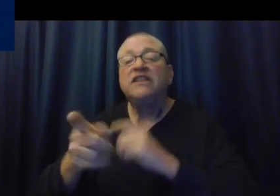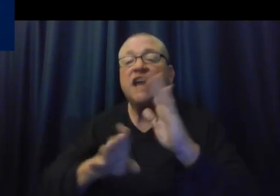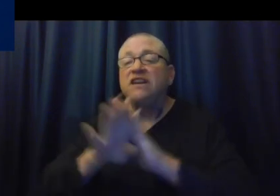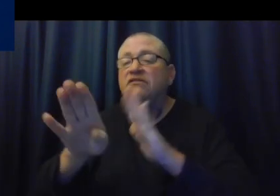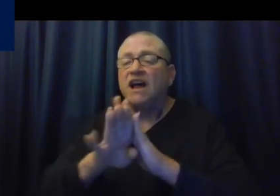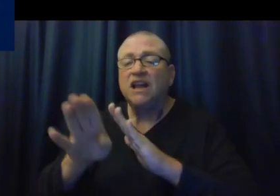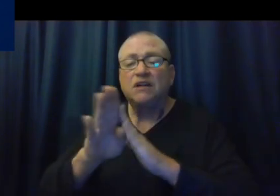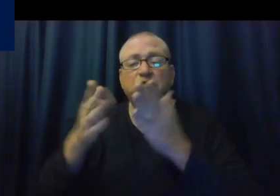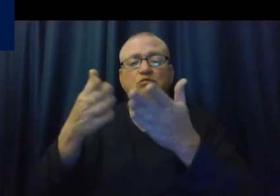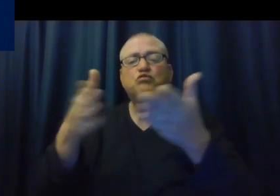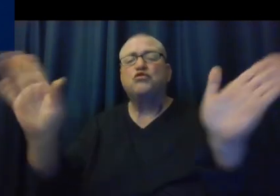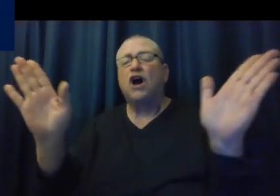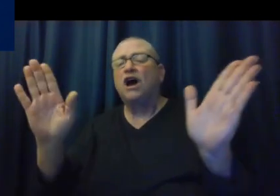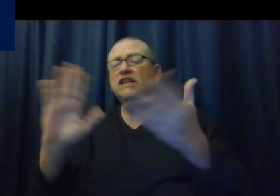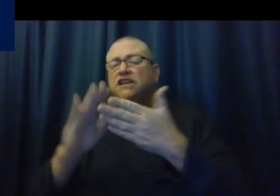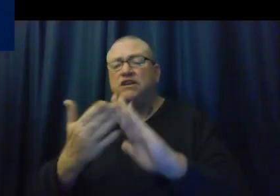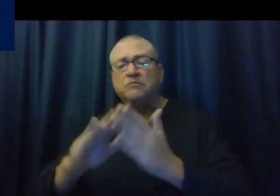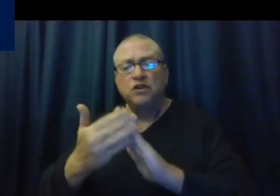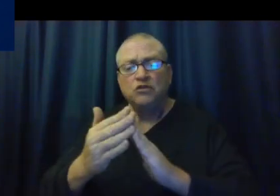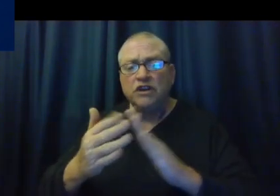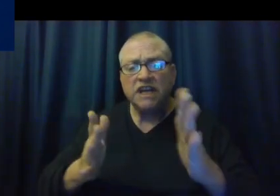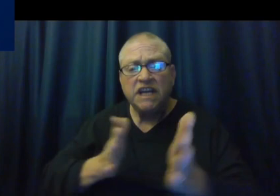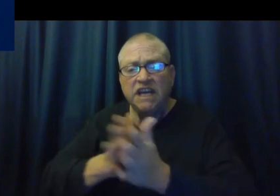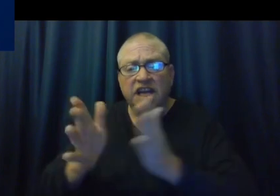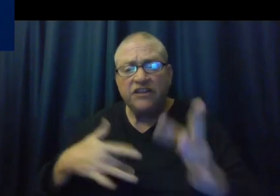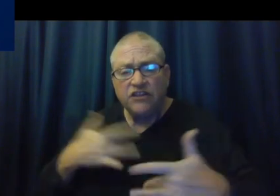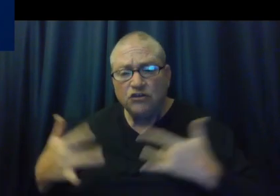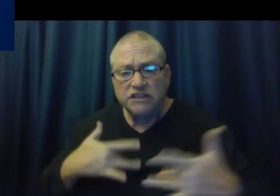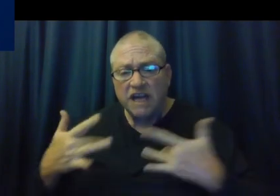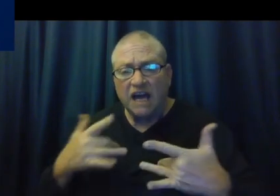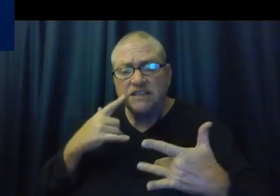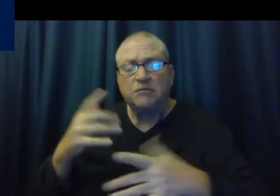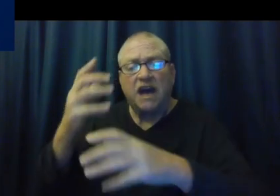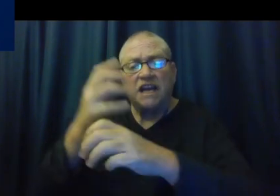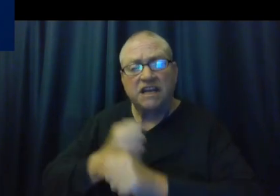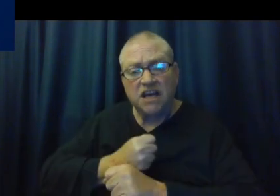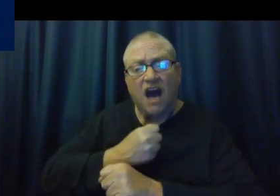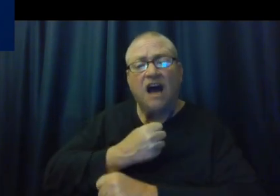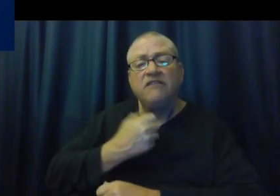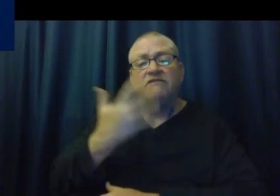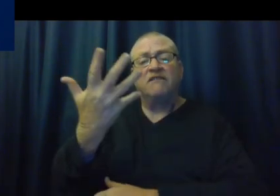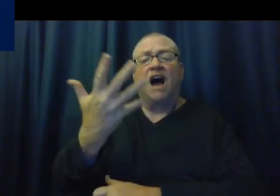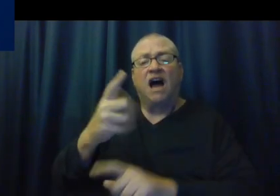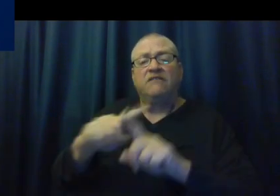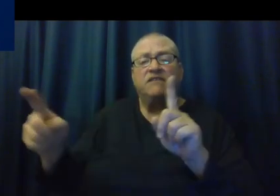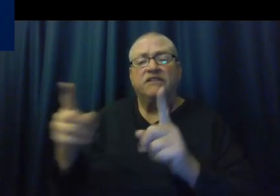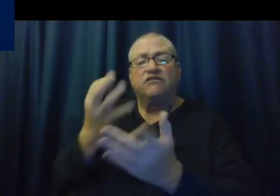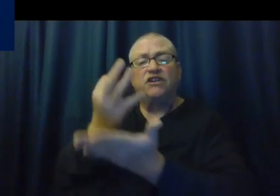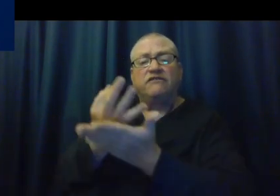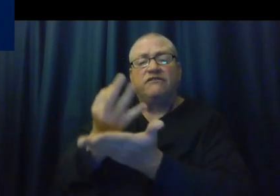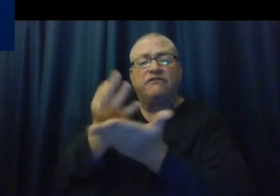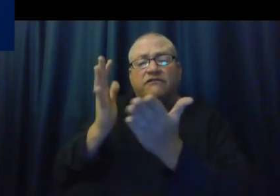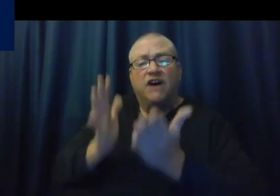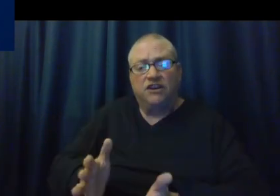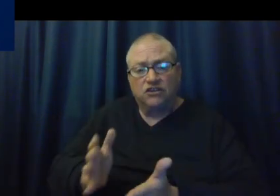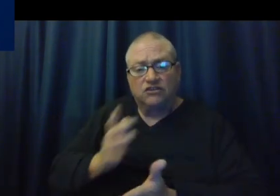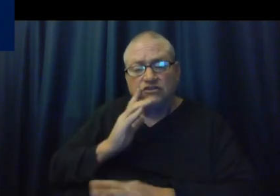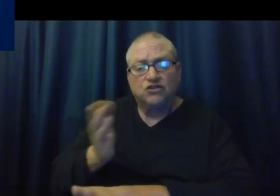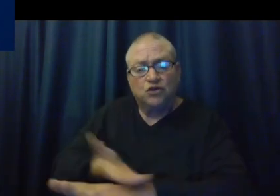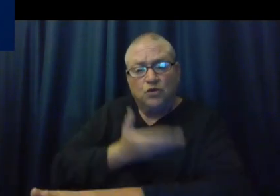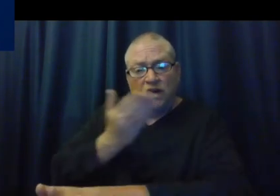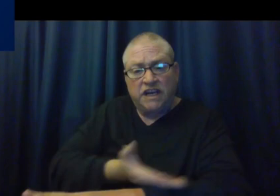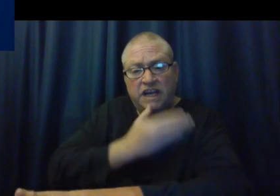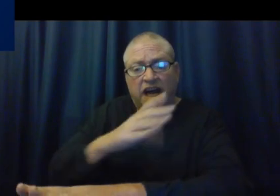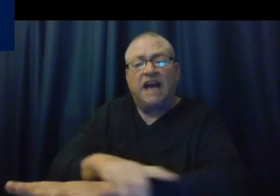team was able to create broad community enthusiasm and secure support from 5 different funders to expand Western's presence on